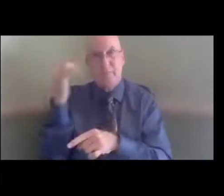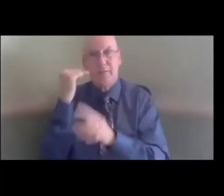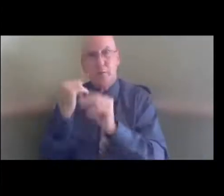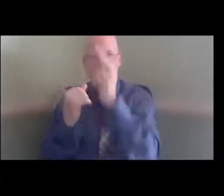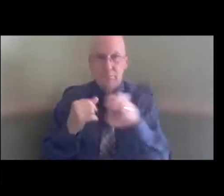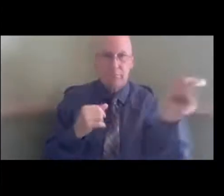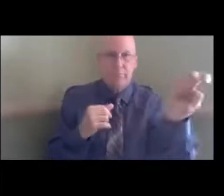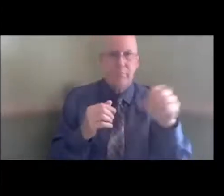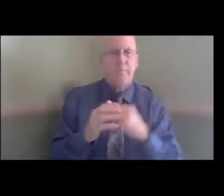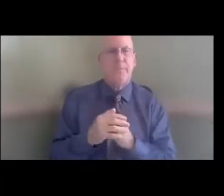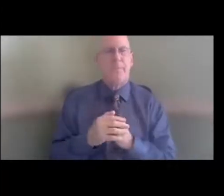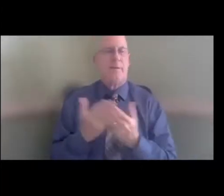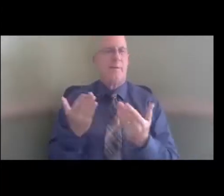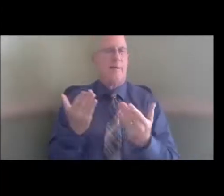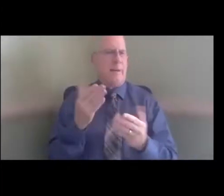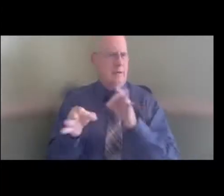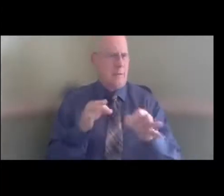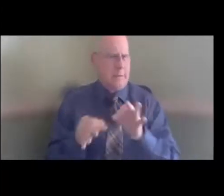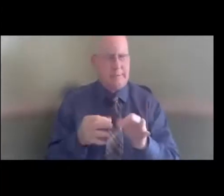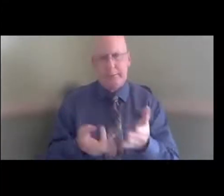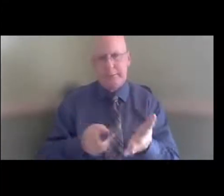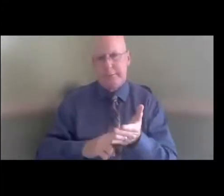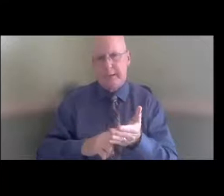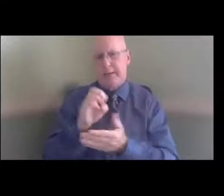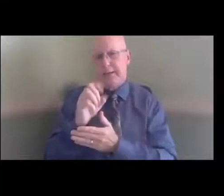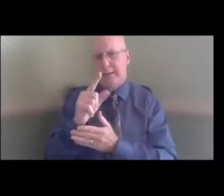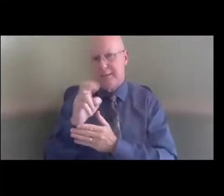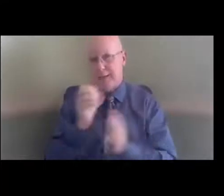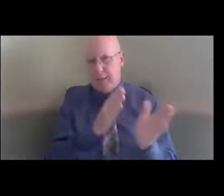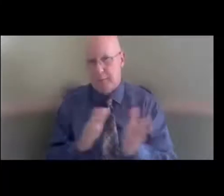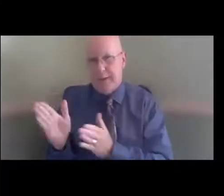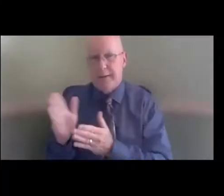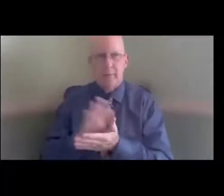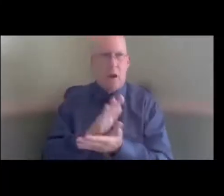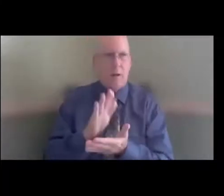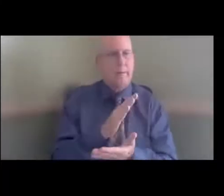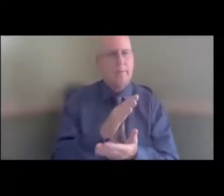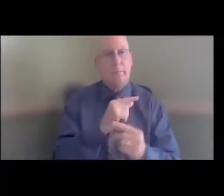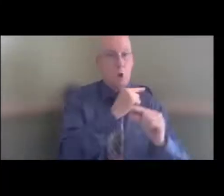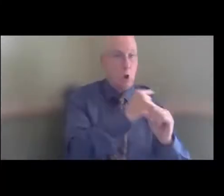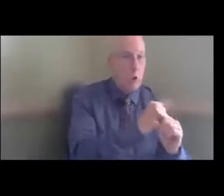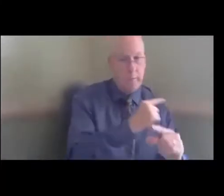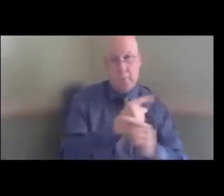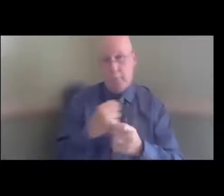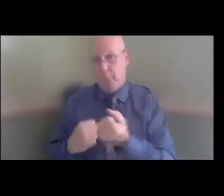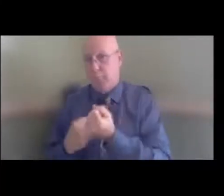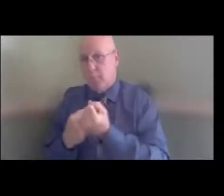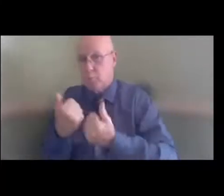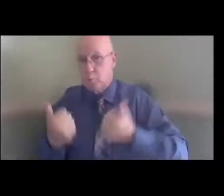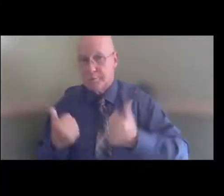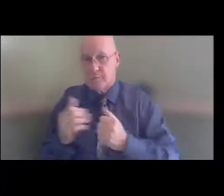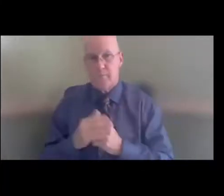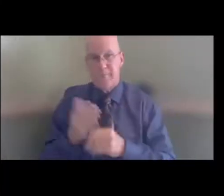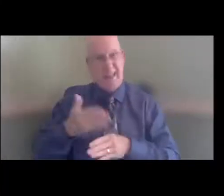estate planning documents or guardianship, guardian advocacy. And then at the end, basically, because you can't